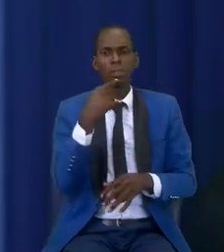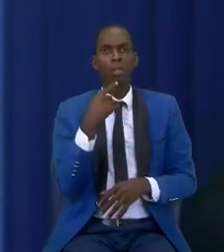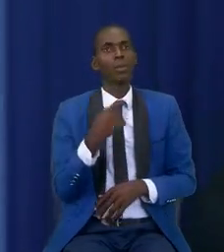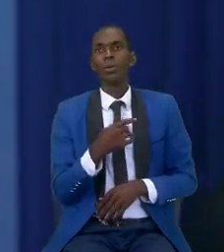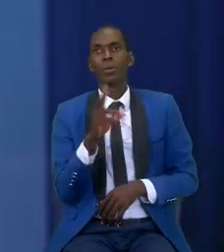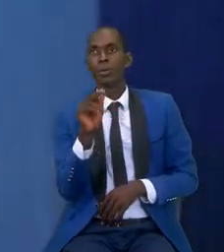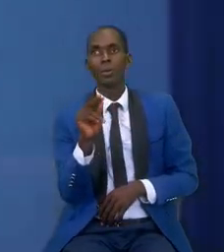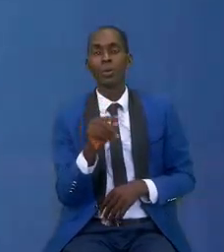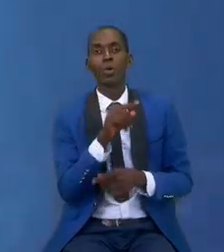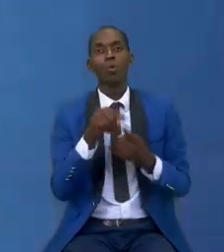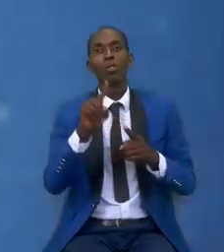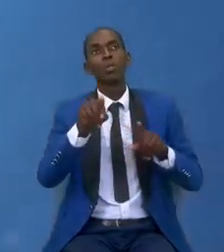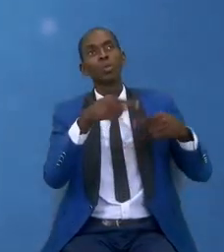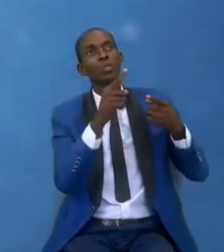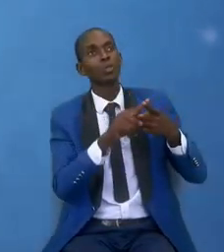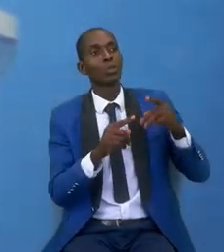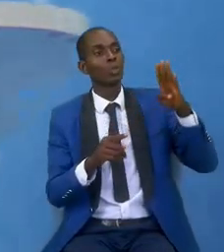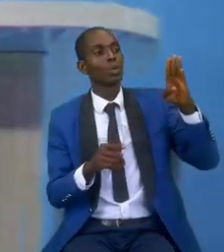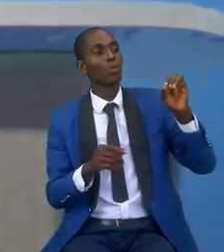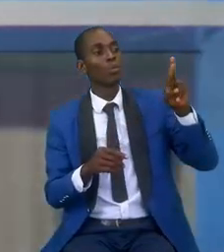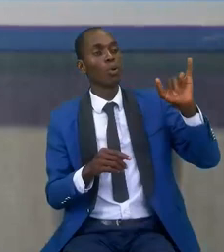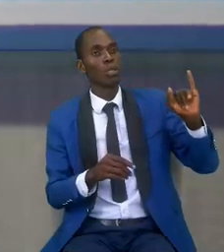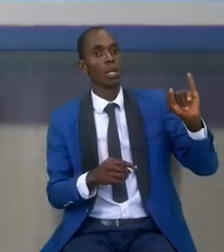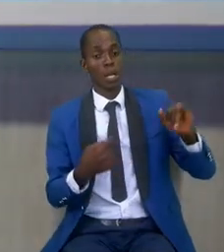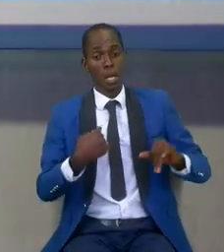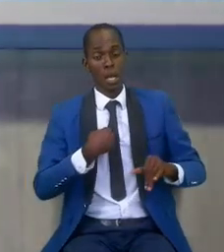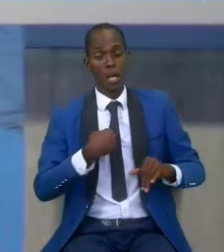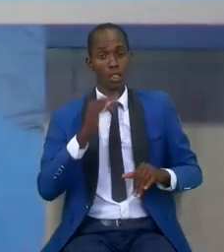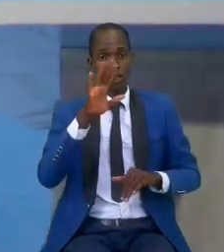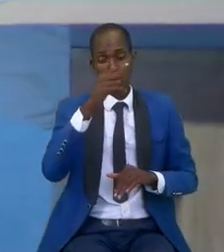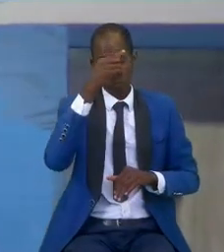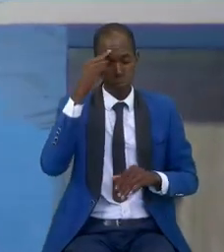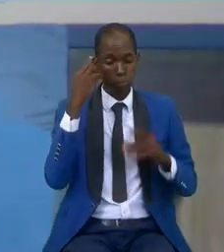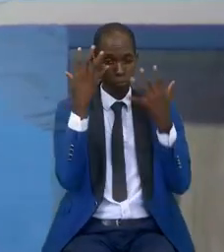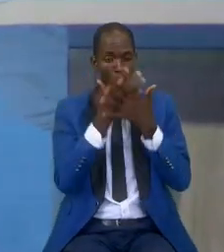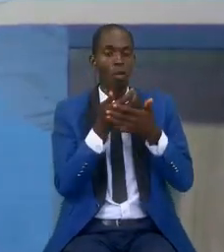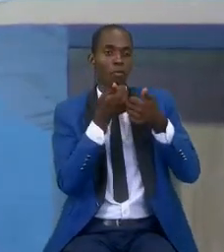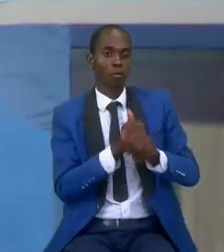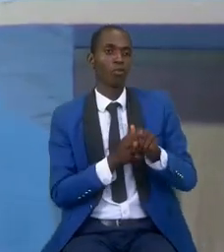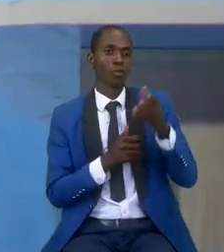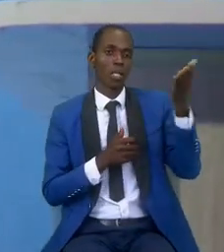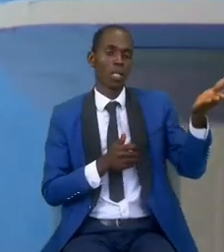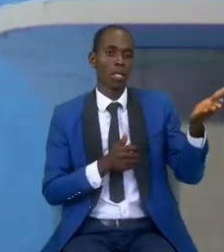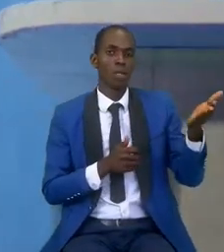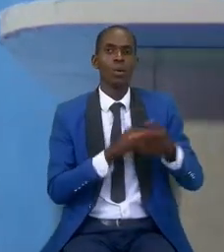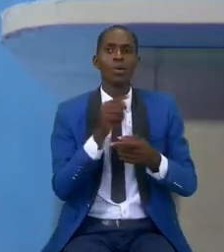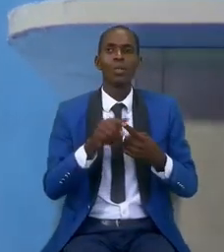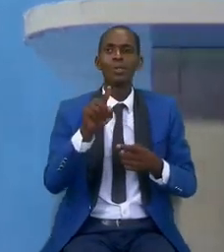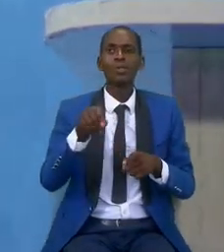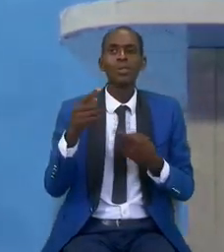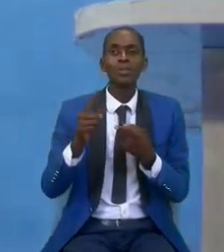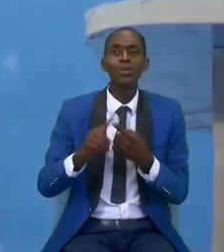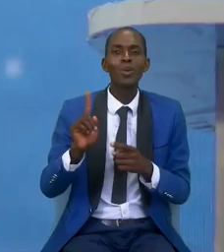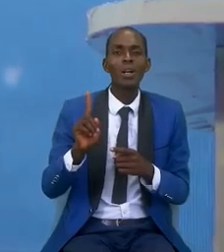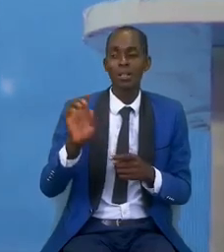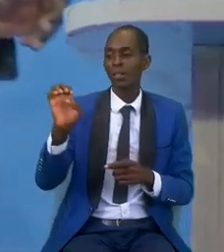and when you were in uh tell me a logo when you are in adamawa Yola when you are